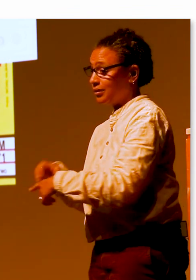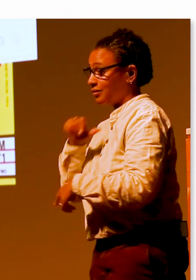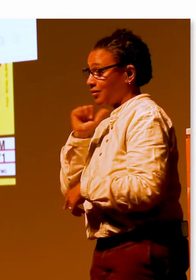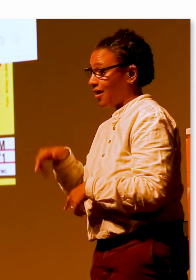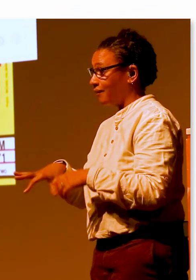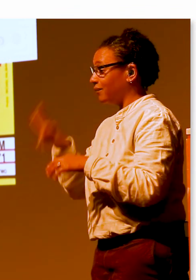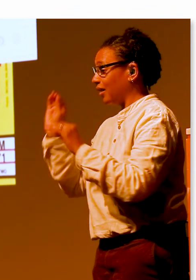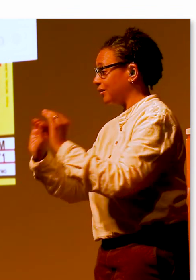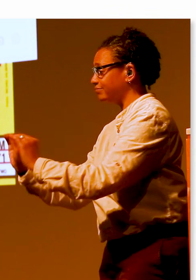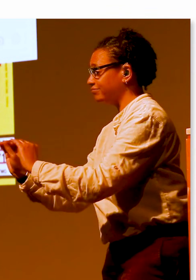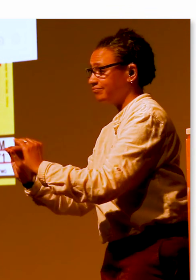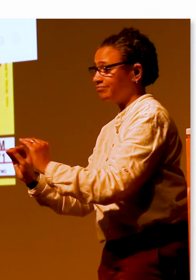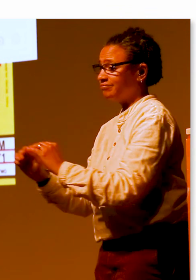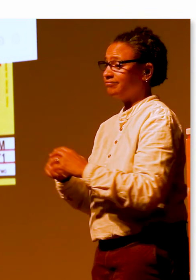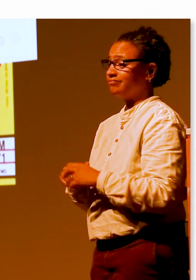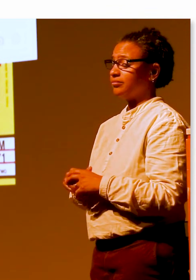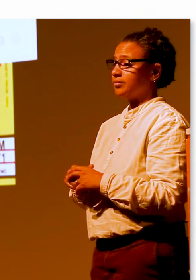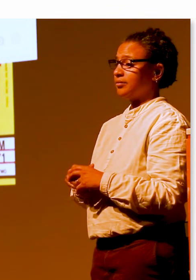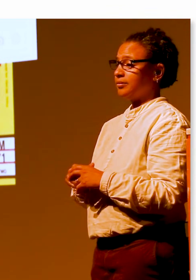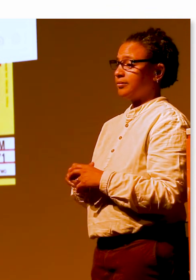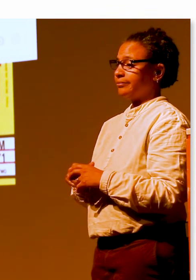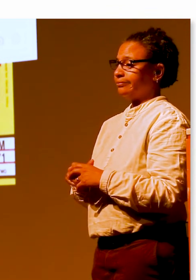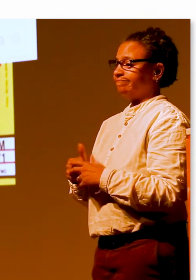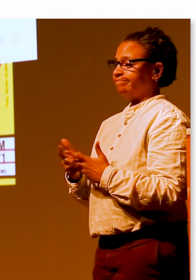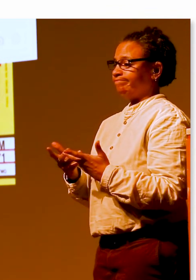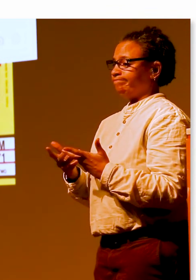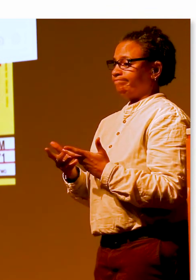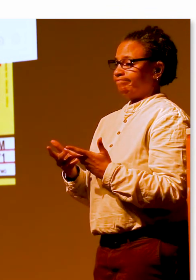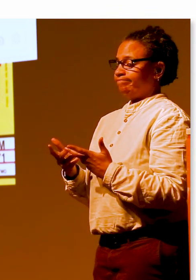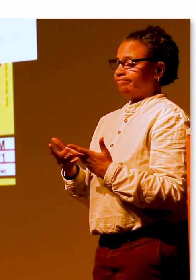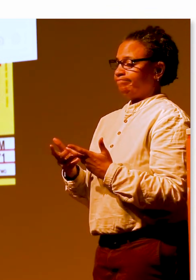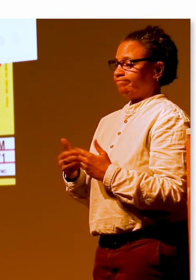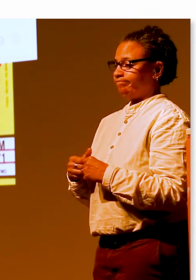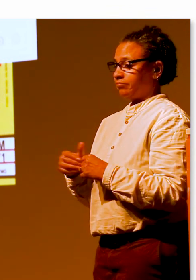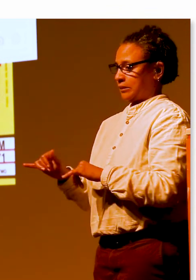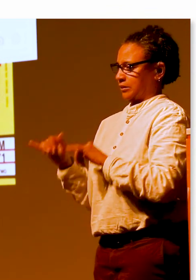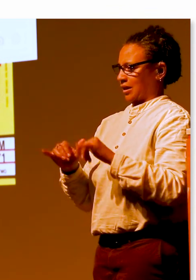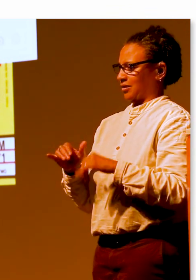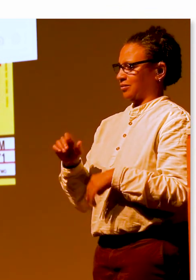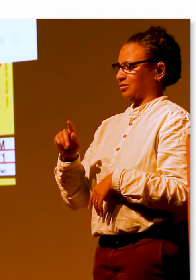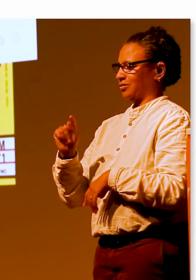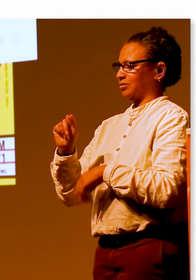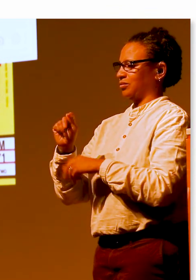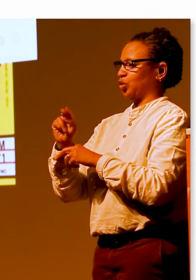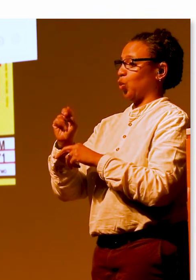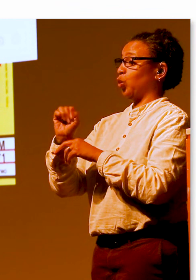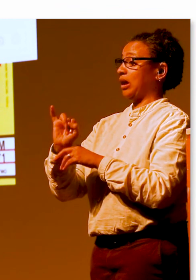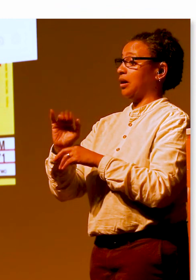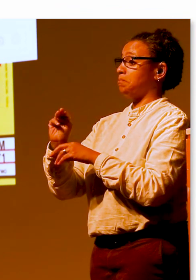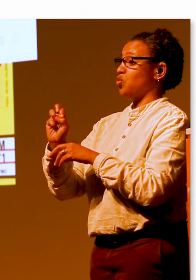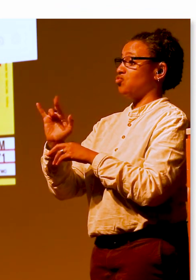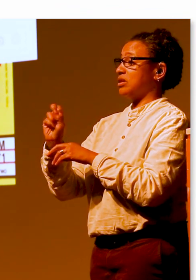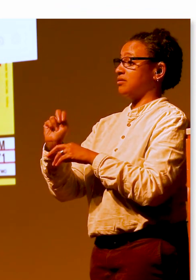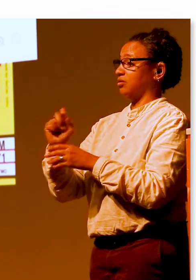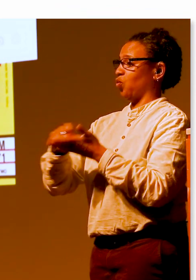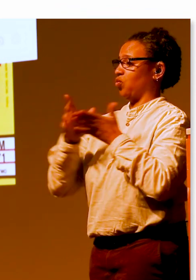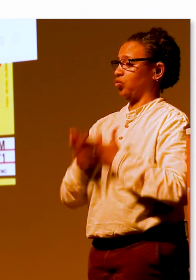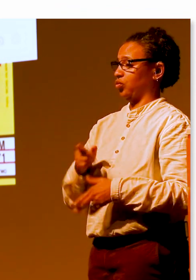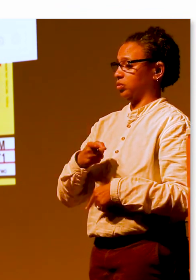I was looking for, in a very kind of Toni Morrison way, decided to make the thing that I wanted to see